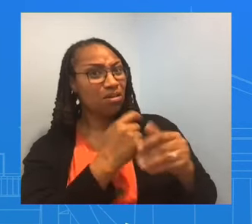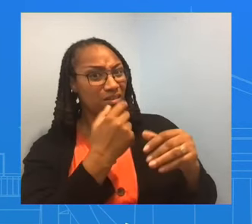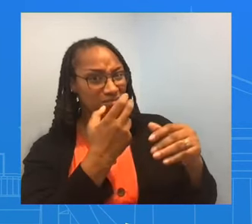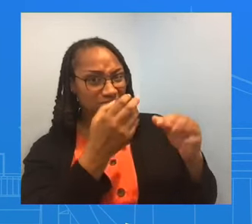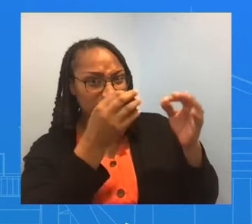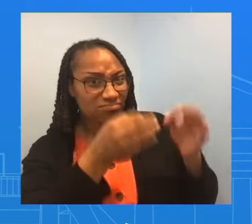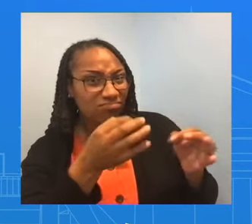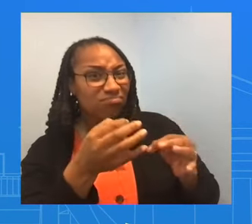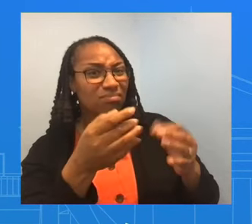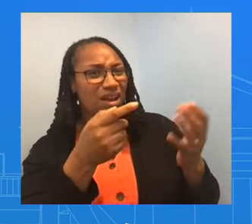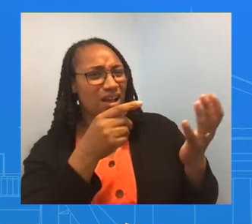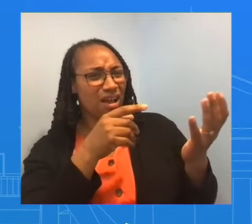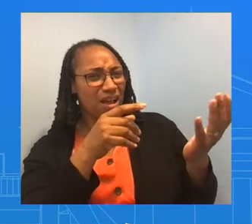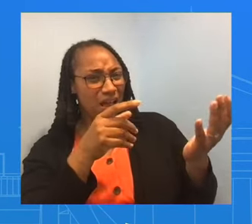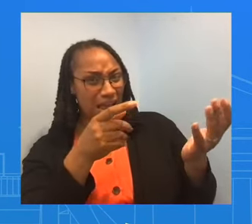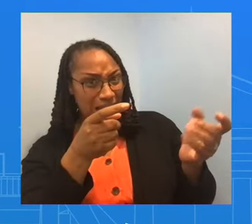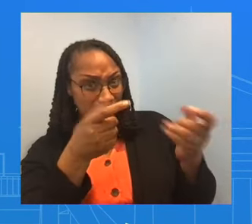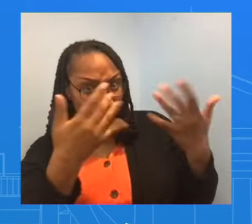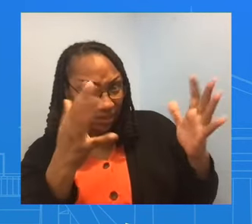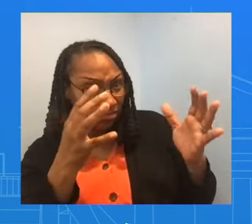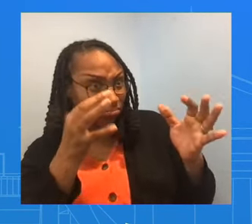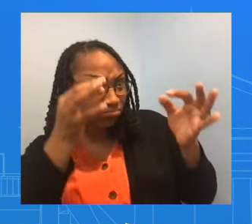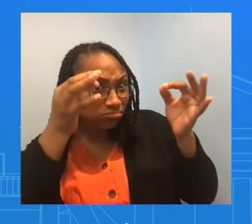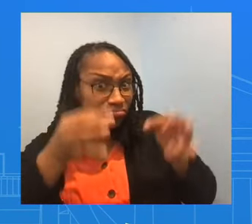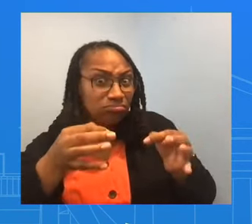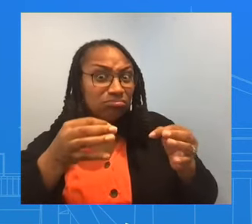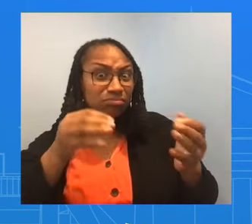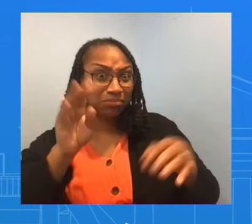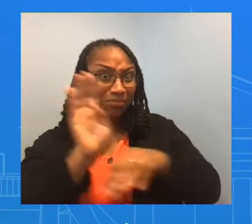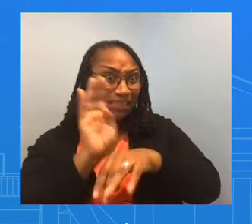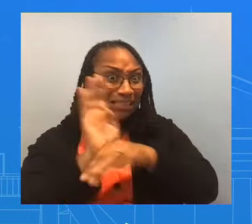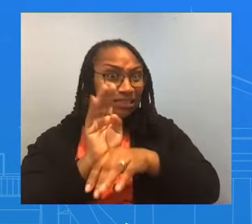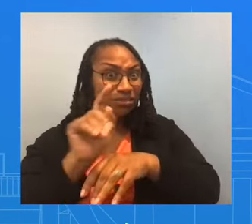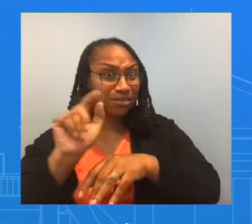cuts restored or go into effect in exchange for